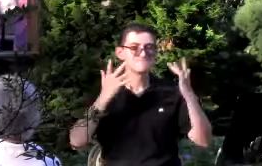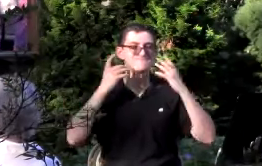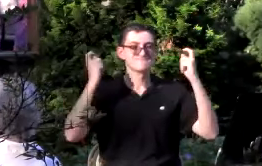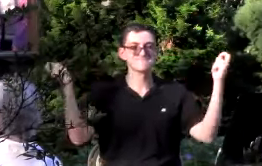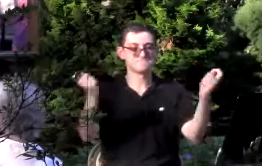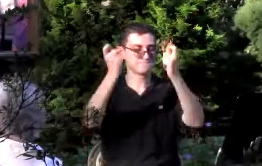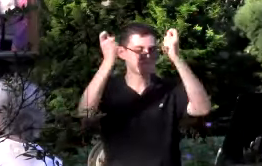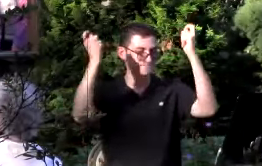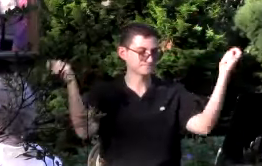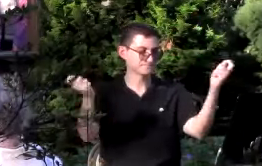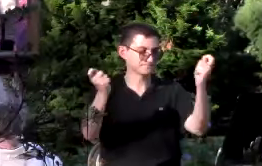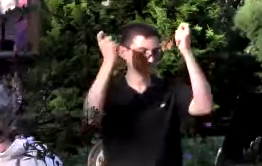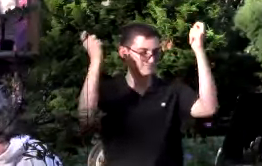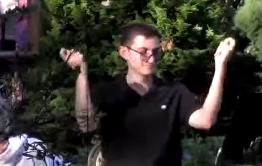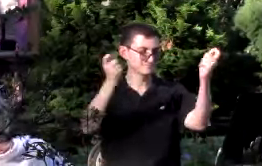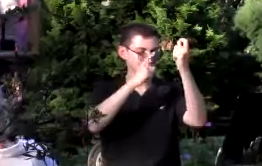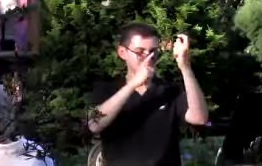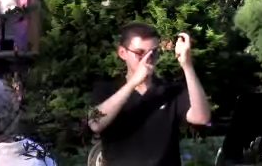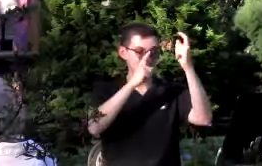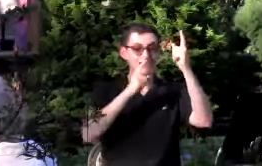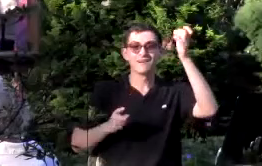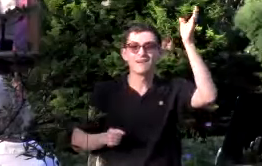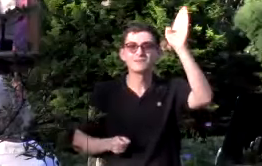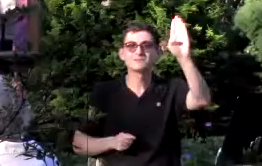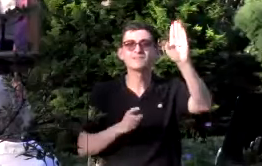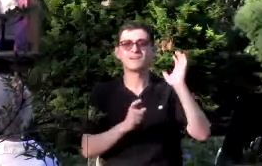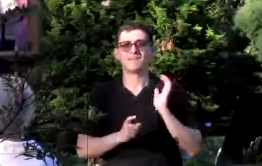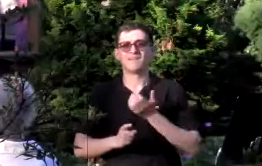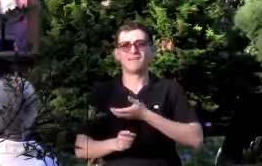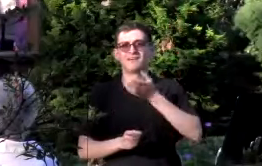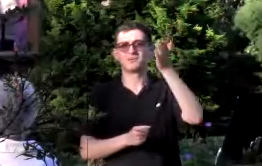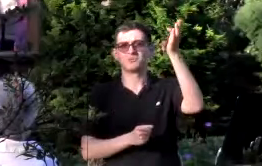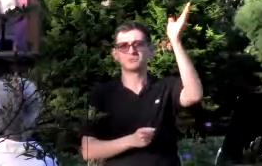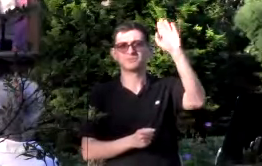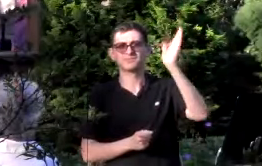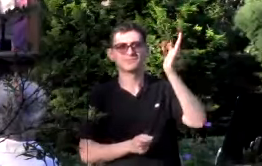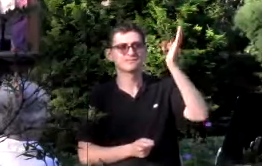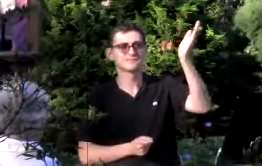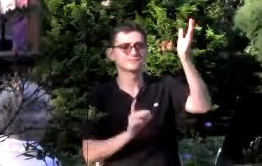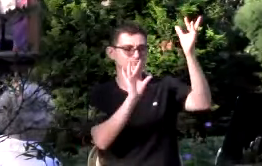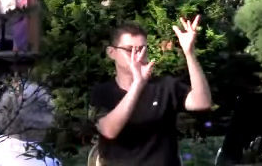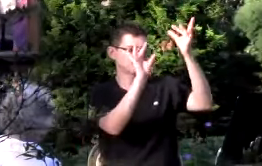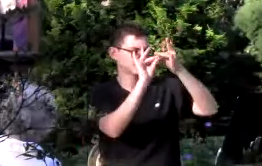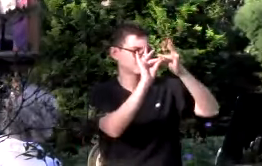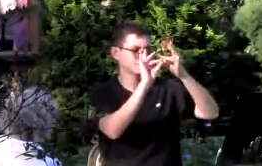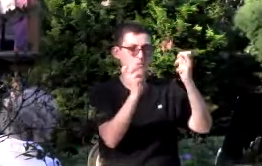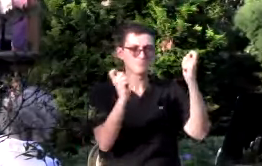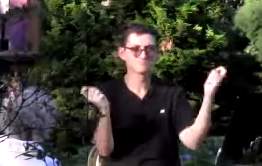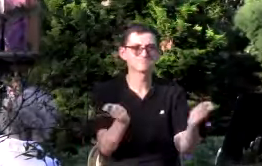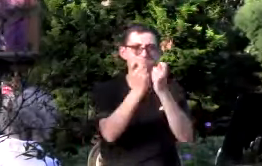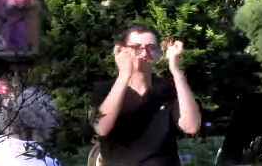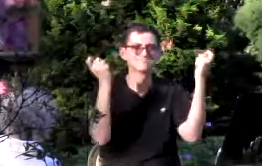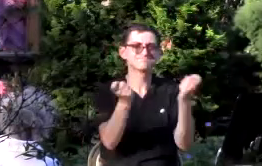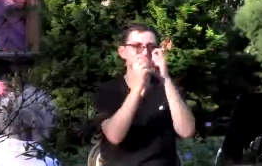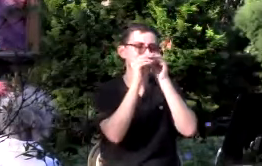La la la la la la, that's it. La la la la la la la la, la la